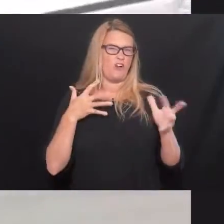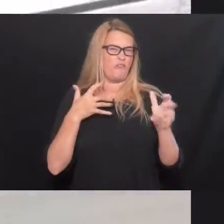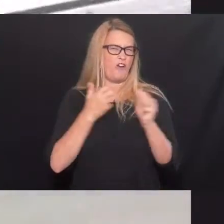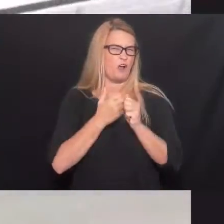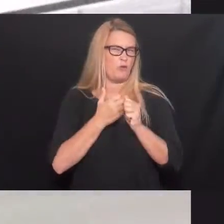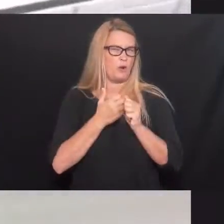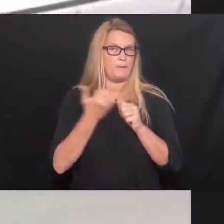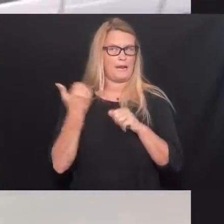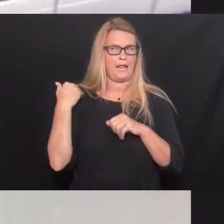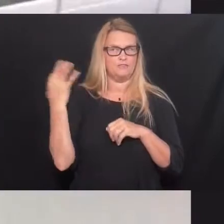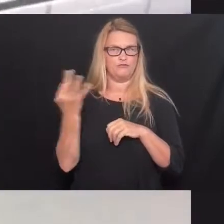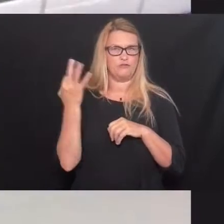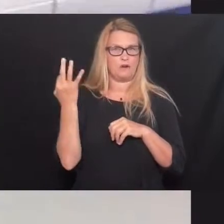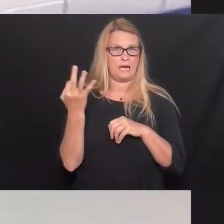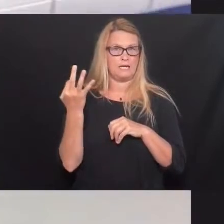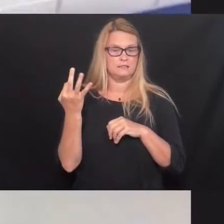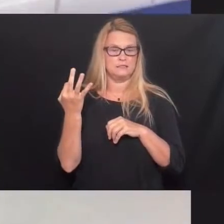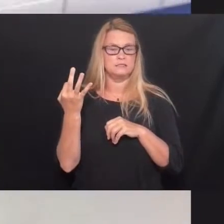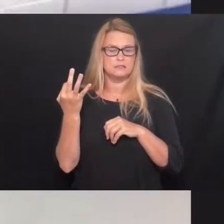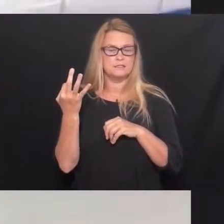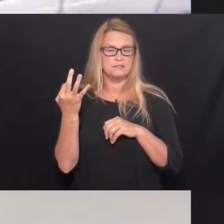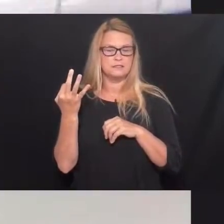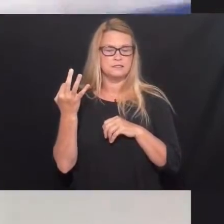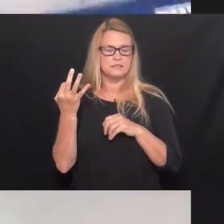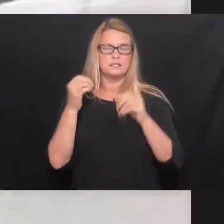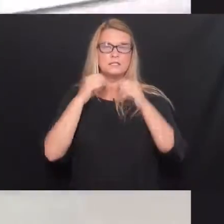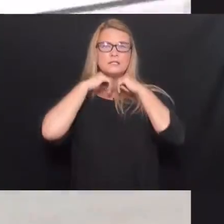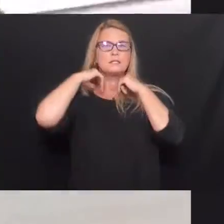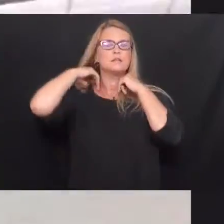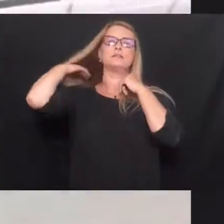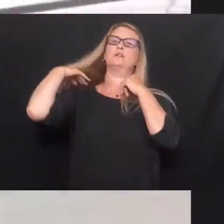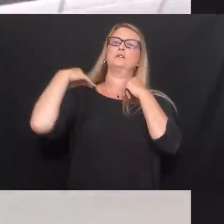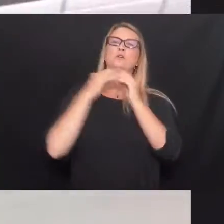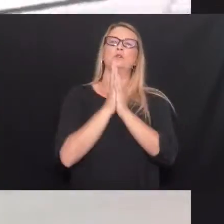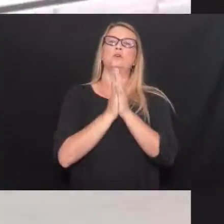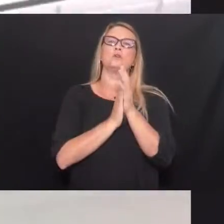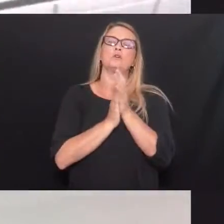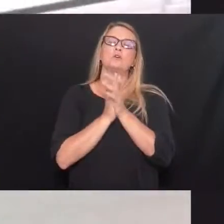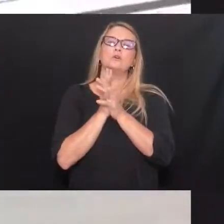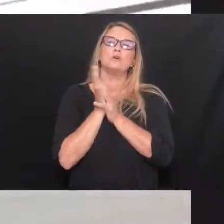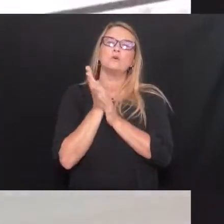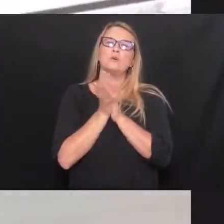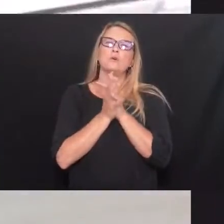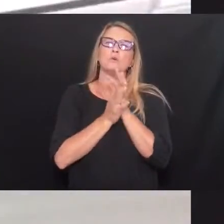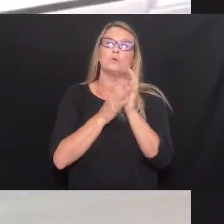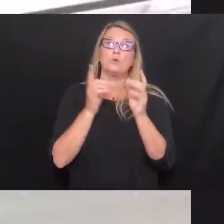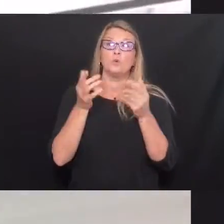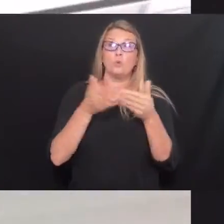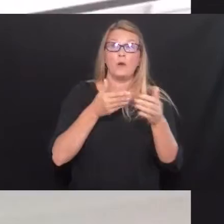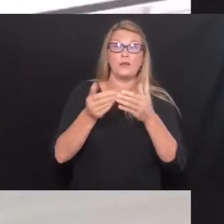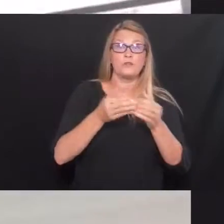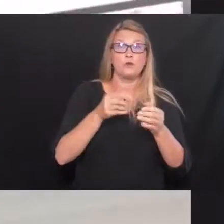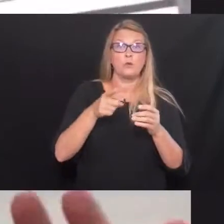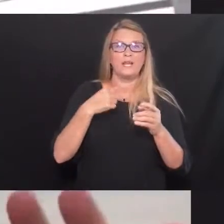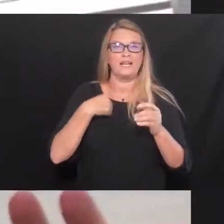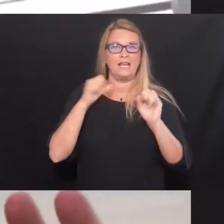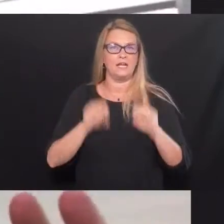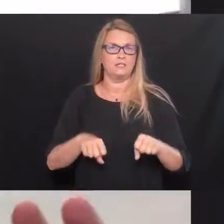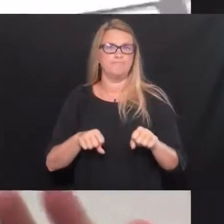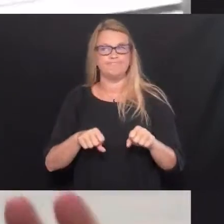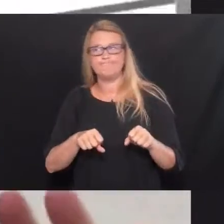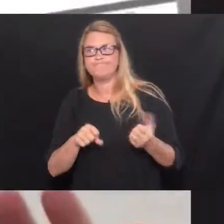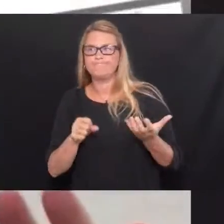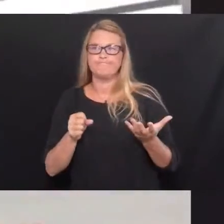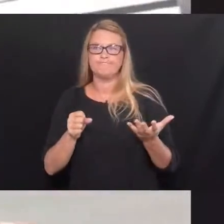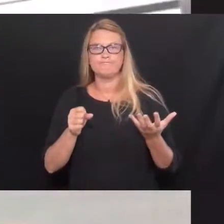this Friday, and you said it was going to be widely discussed amongst your staff over the weekend, whether you could do a tiering system